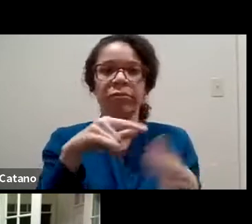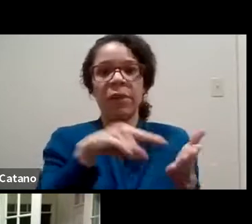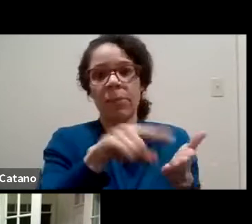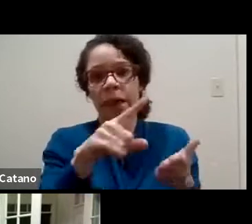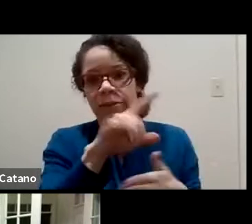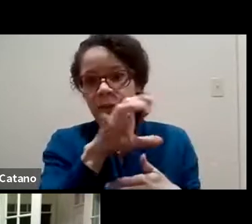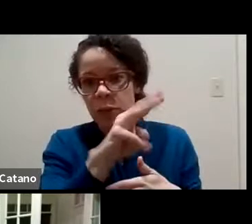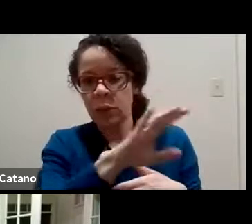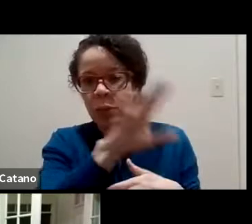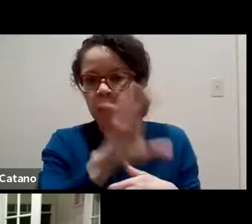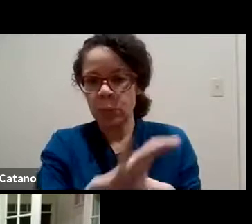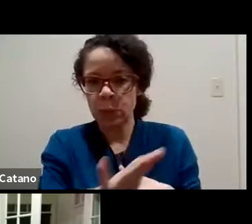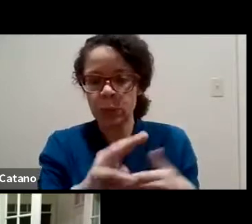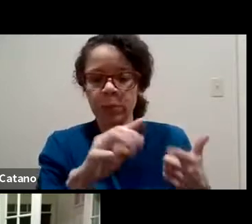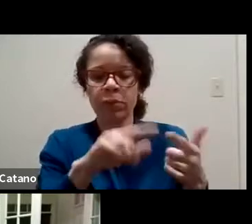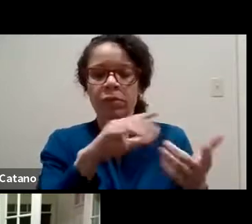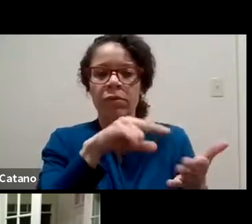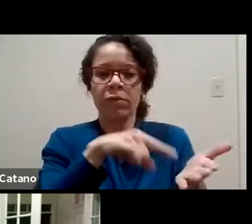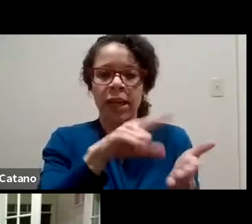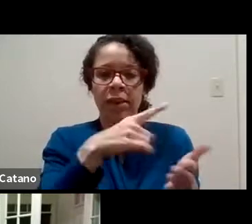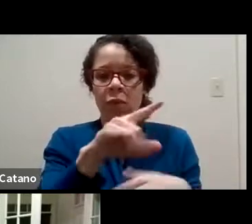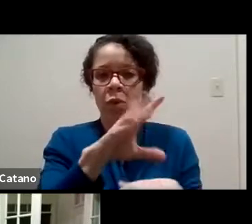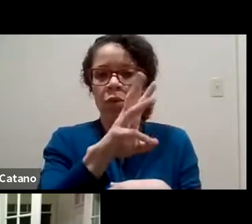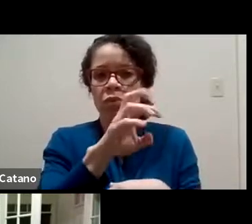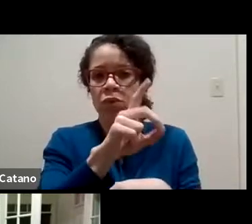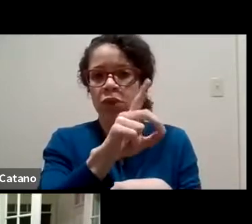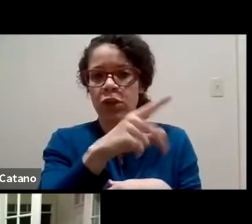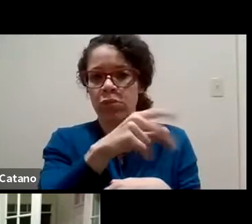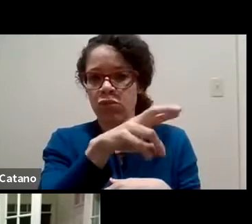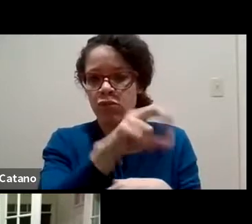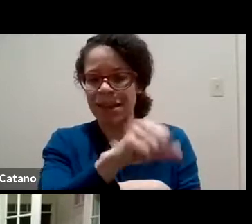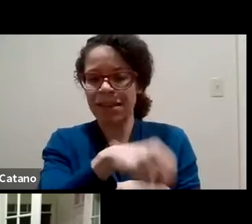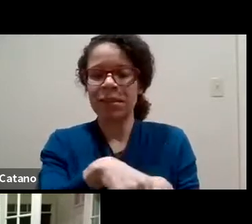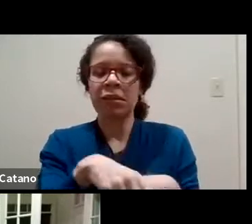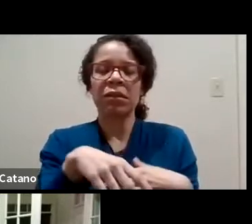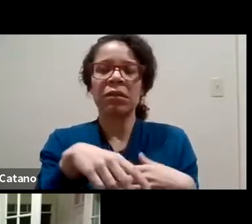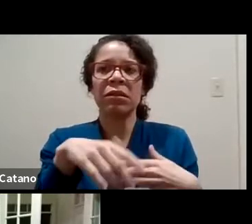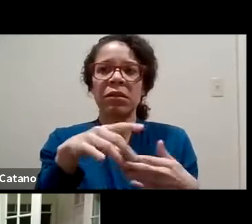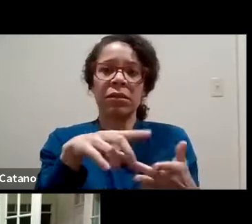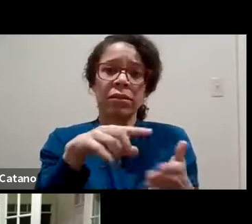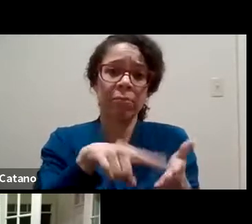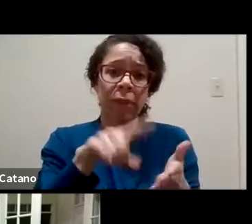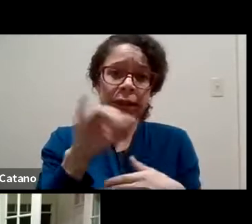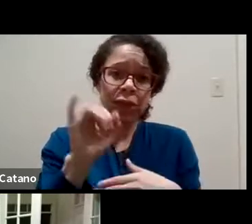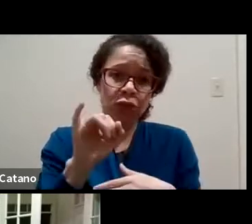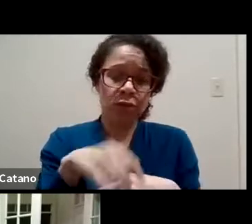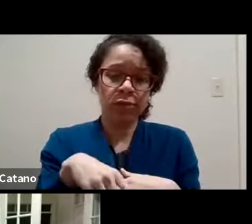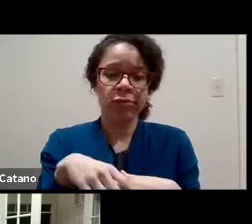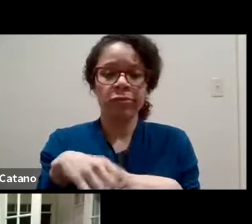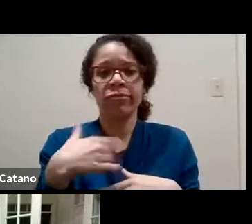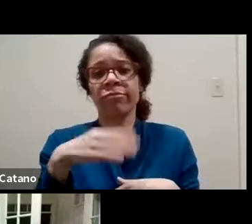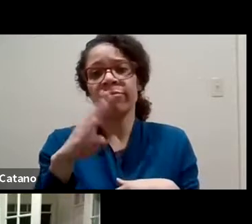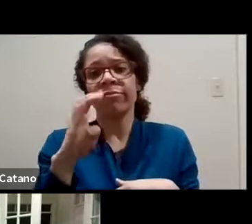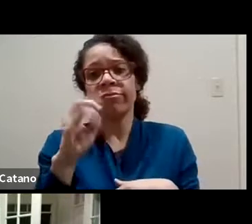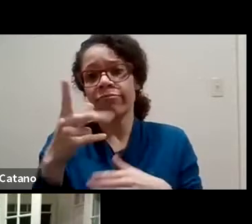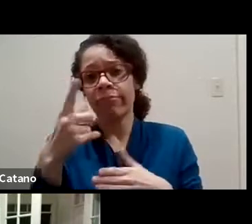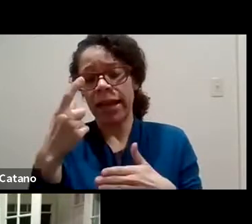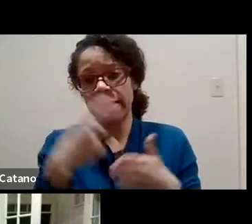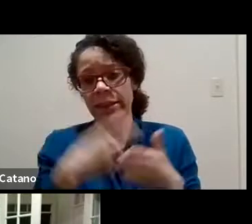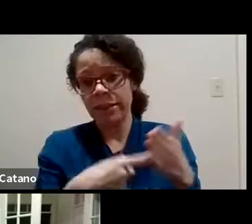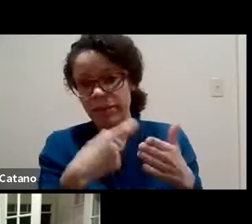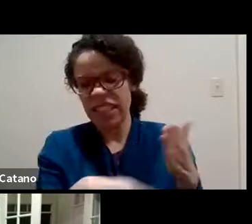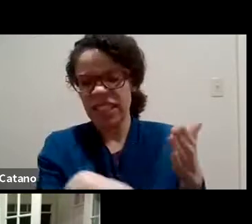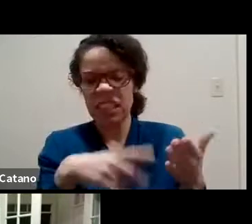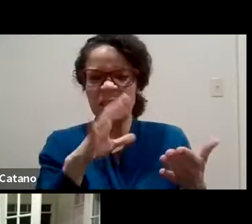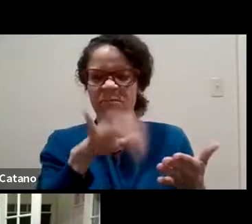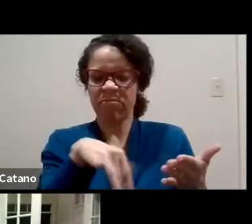for the website, WordPress, we had to pay for PT board, we had to pay for our insurance, we have bank fees. So that's pretty